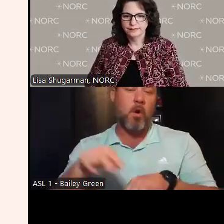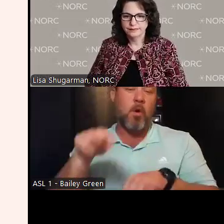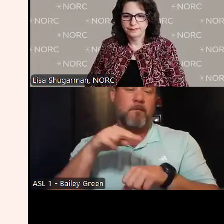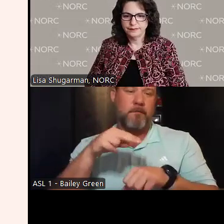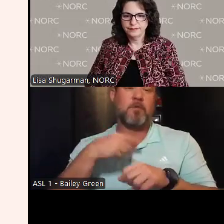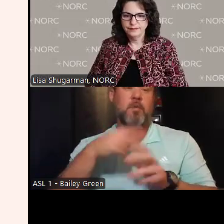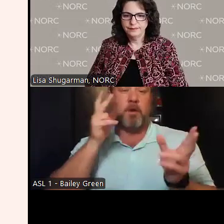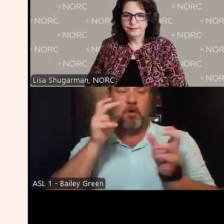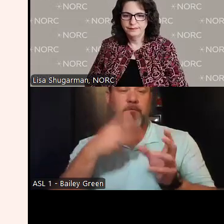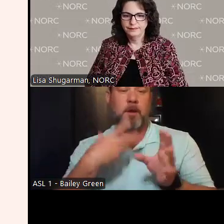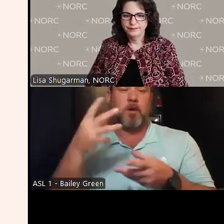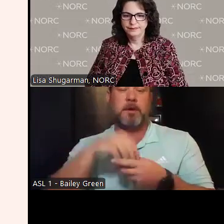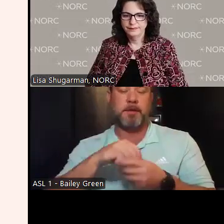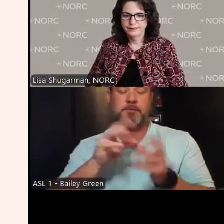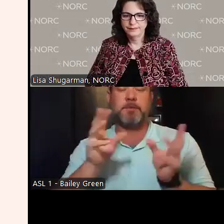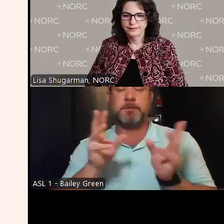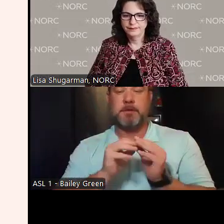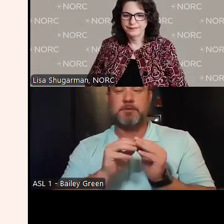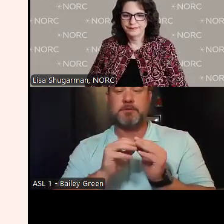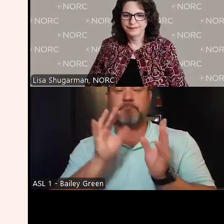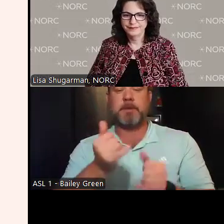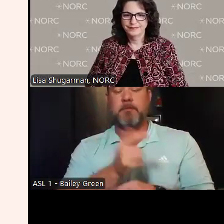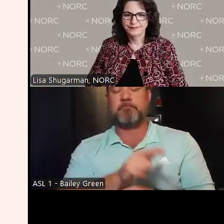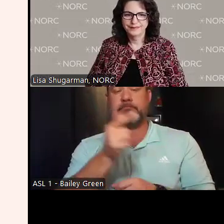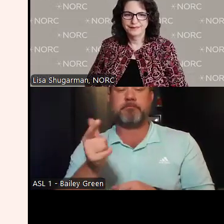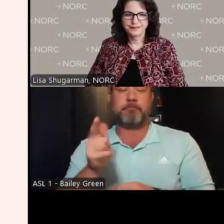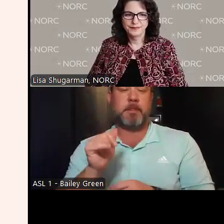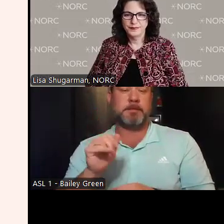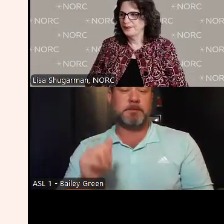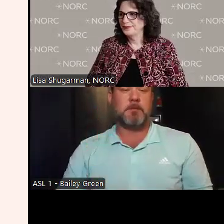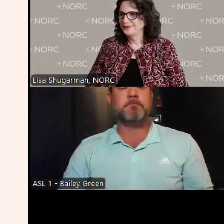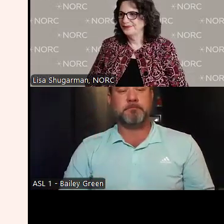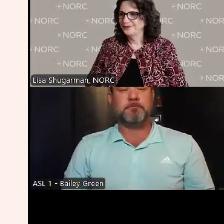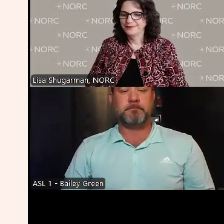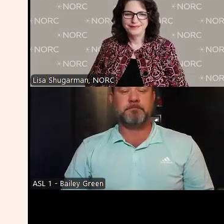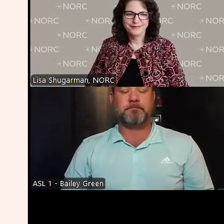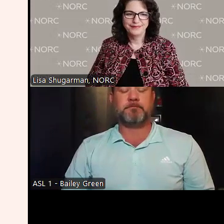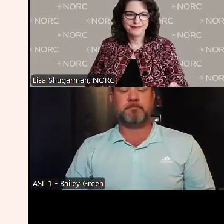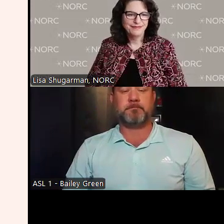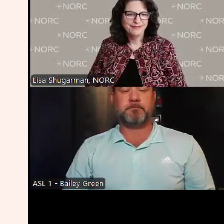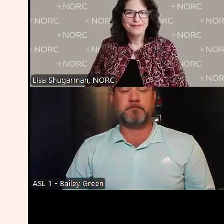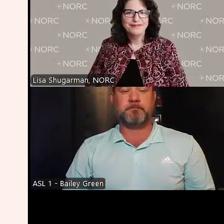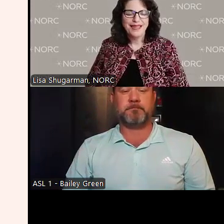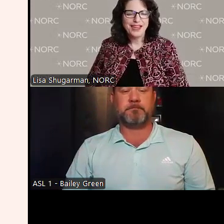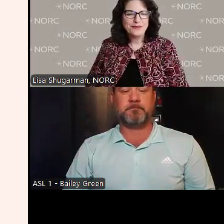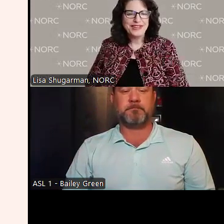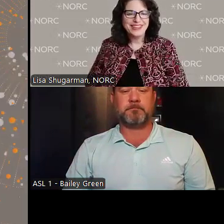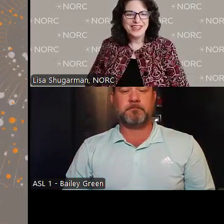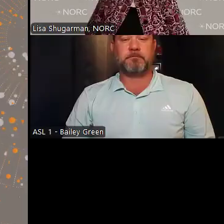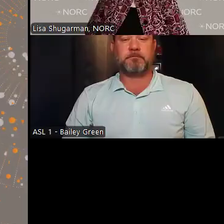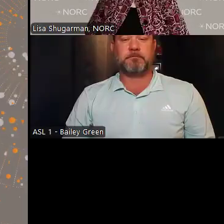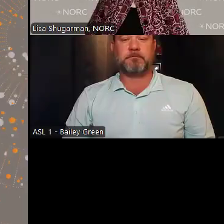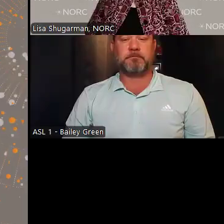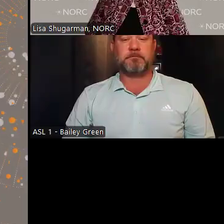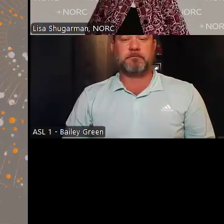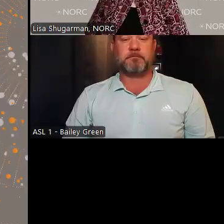we heard from our engagement sessions. And I'd now like to turn it over to Lisa at NORC for some survey results. Hi, everybody. Thank